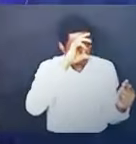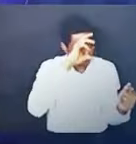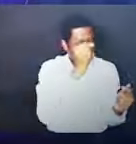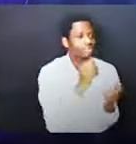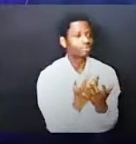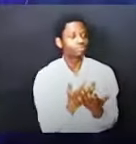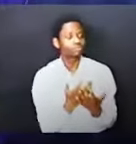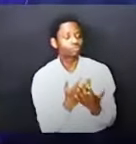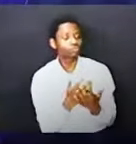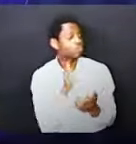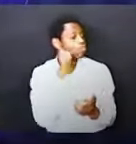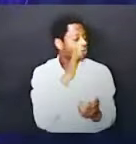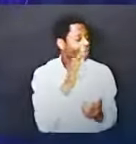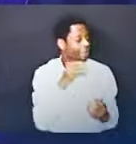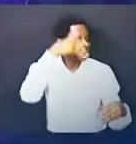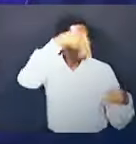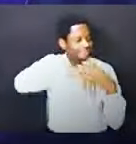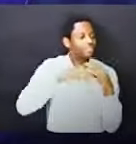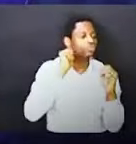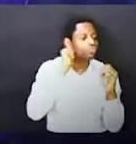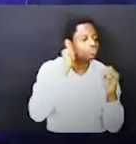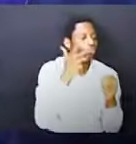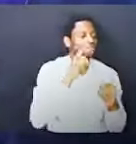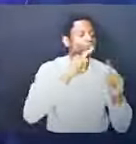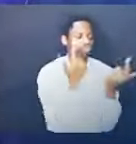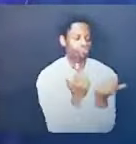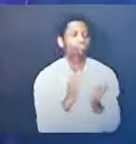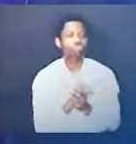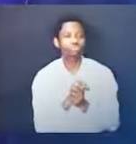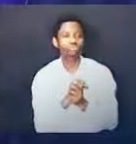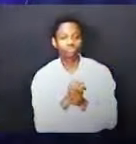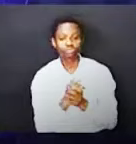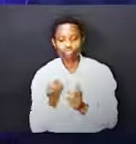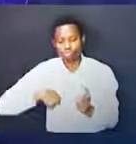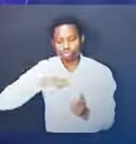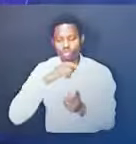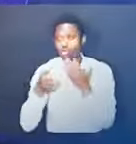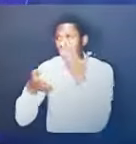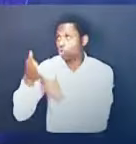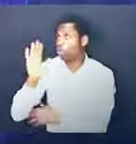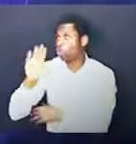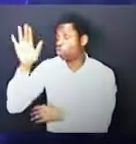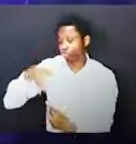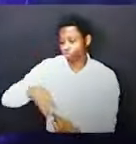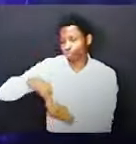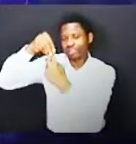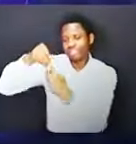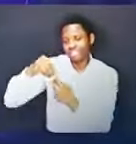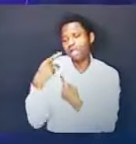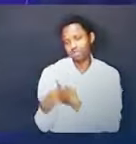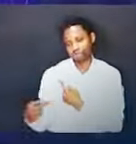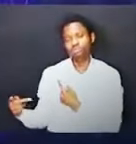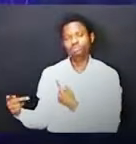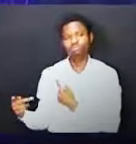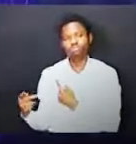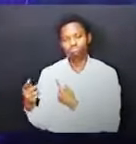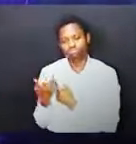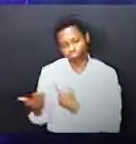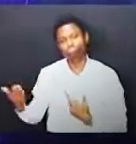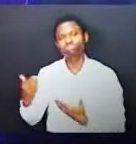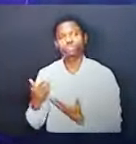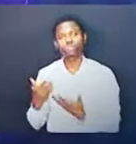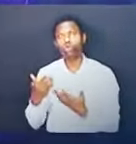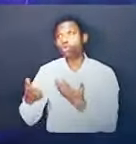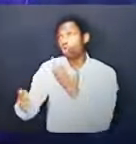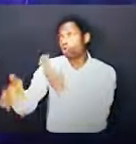the women. Ye emma ye fra emeni na. We are God's special possession. Ye unyangu pong eja padia strongko. God's